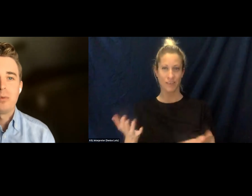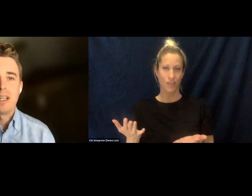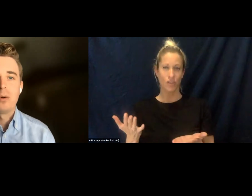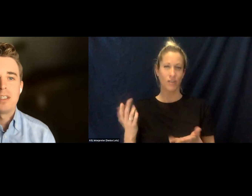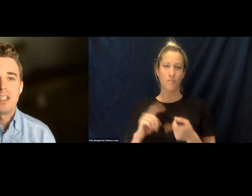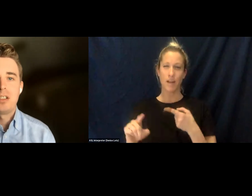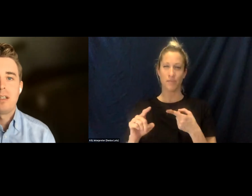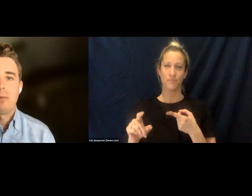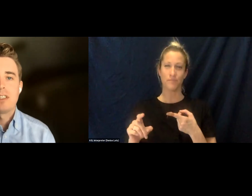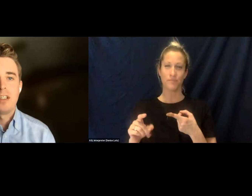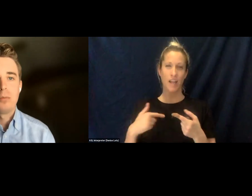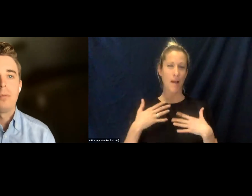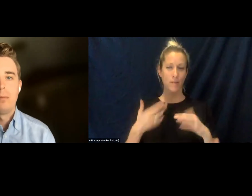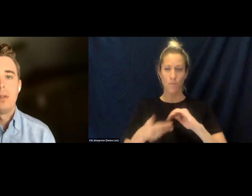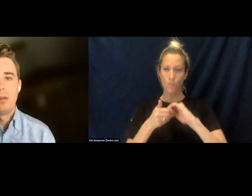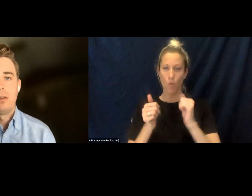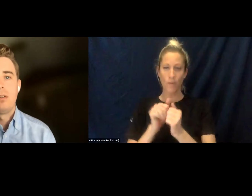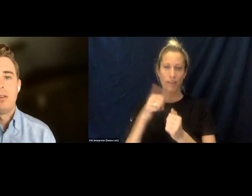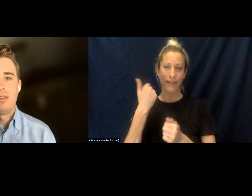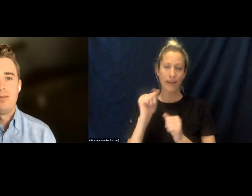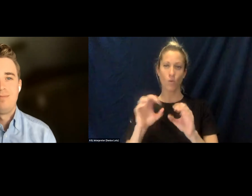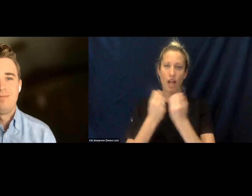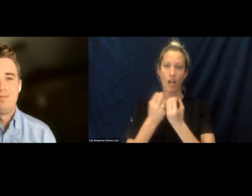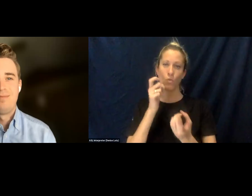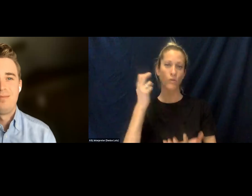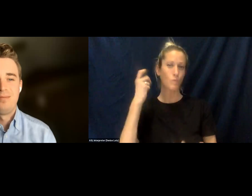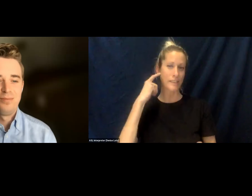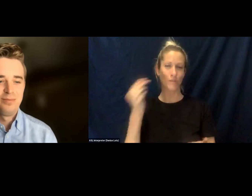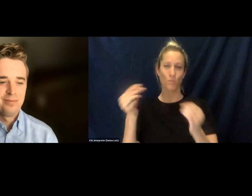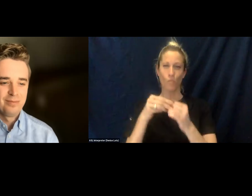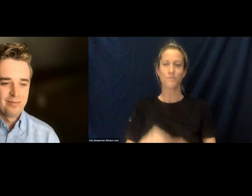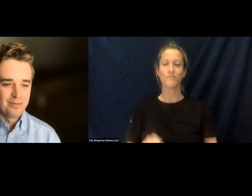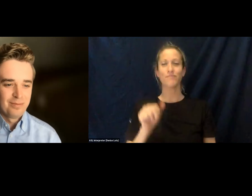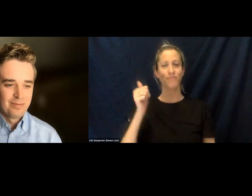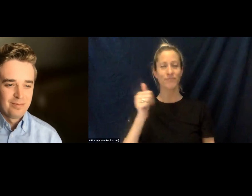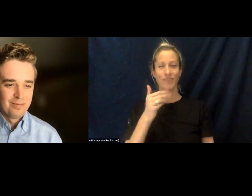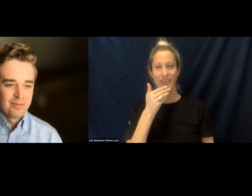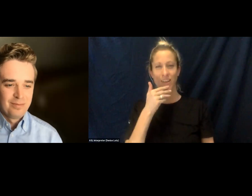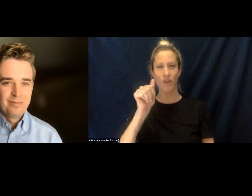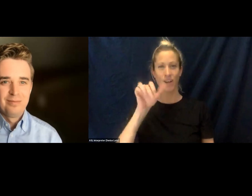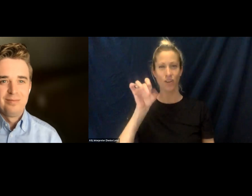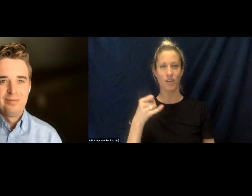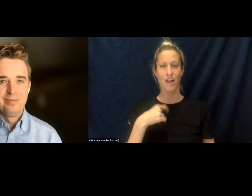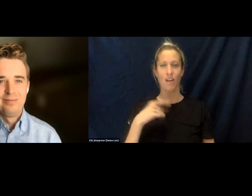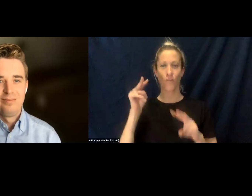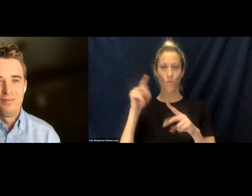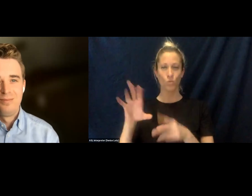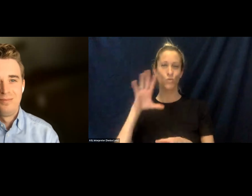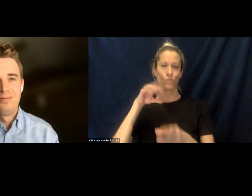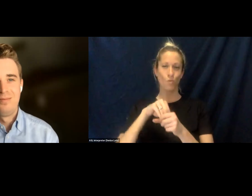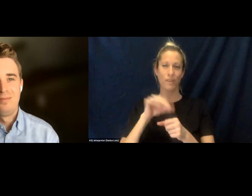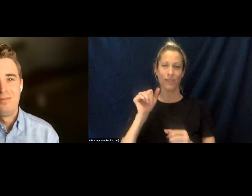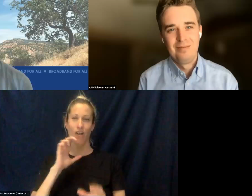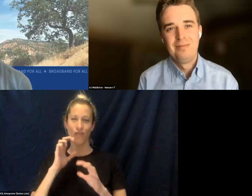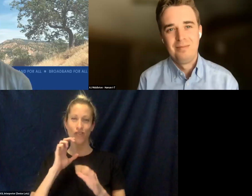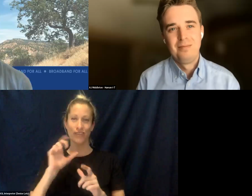of this. So happy to partner with any organization that wants to hear more. Awesome. Thank you, AJ. I look forward to having joined the conversation as we continue going